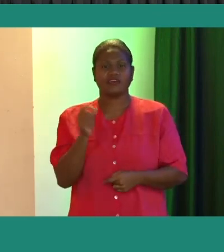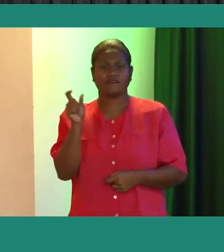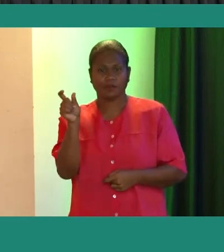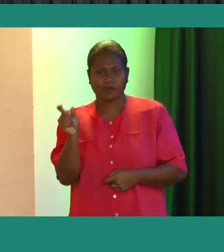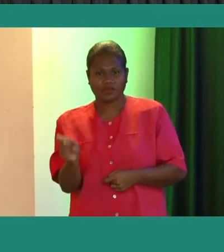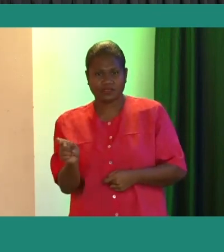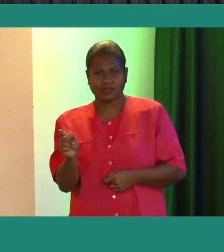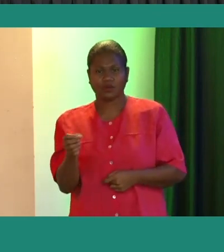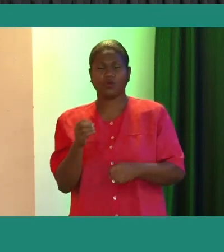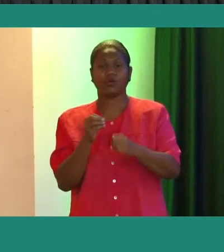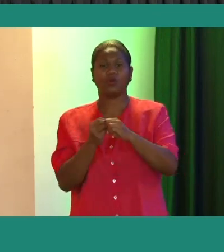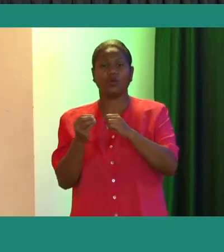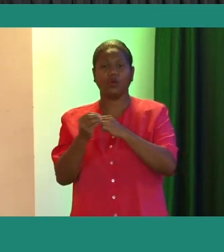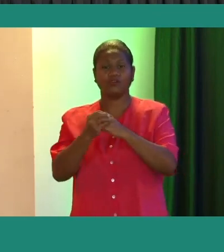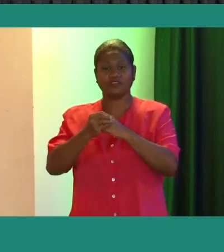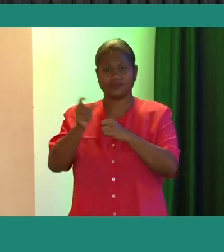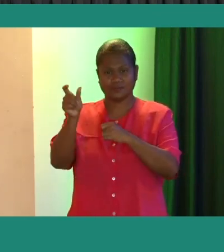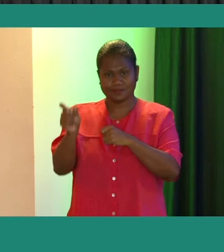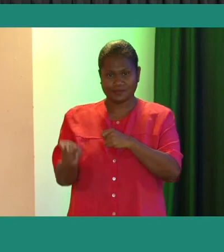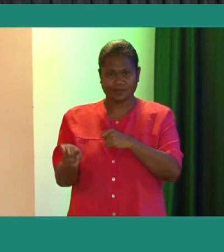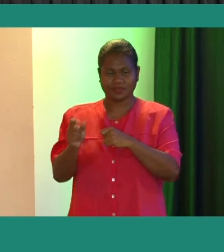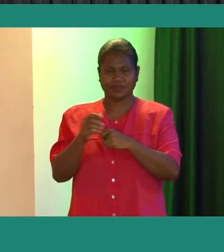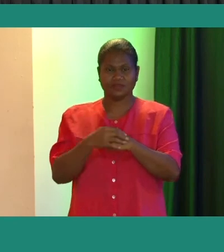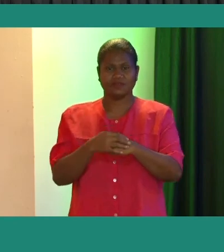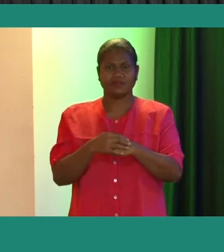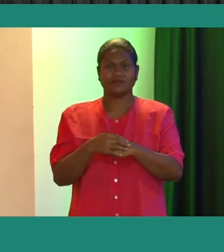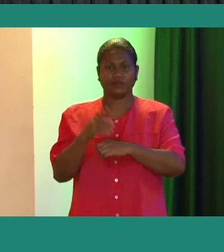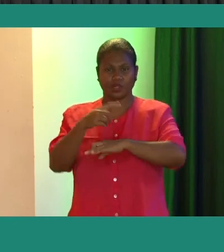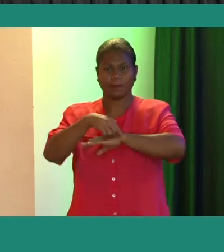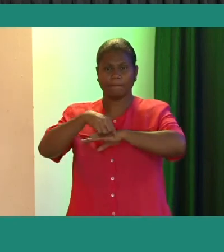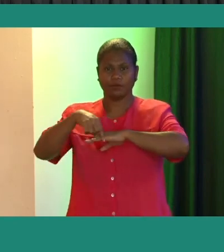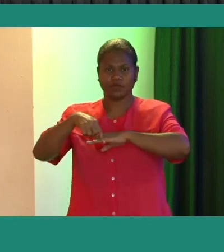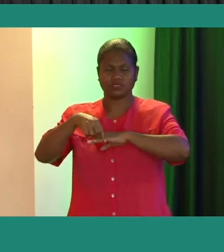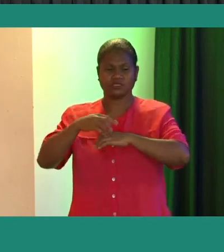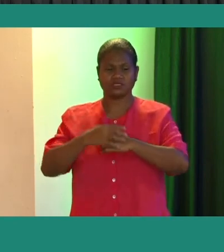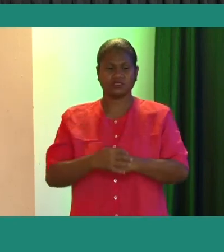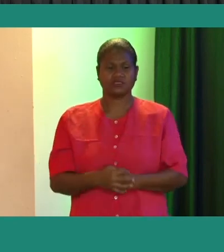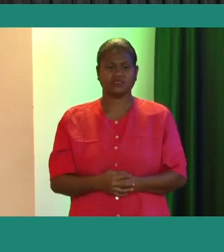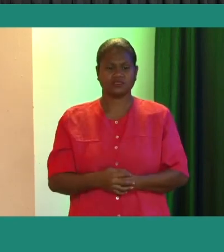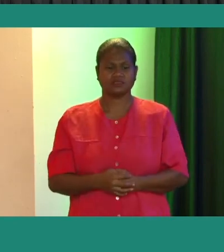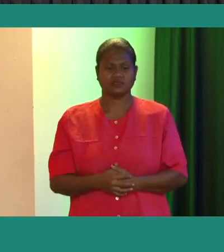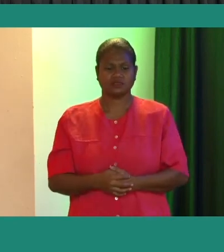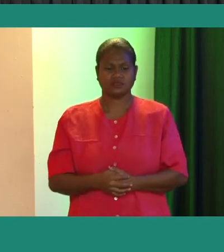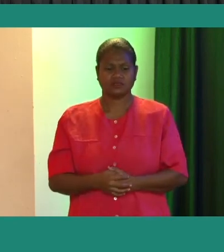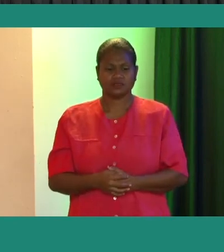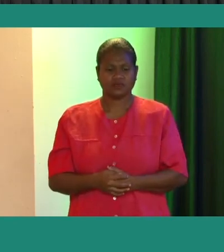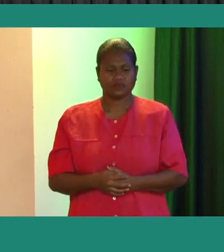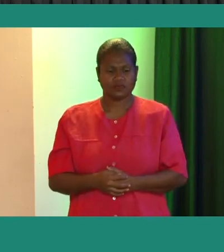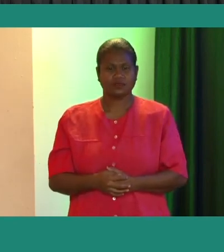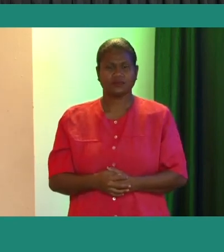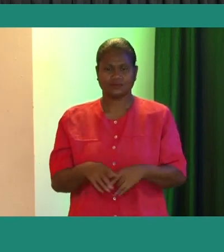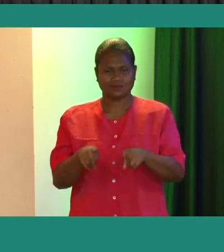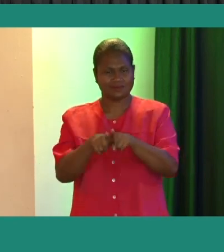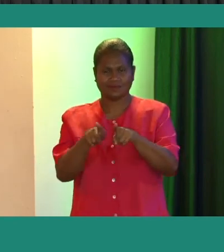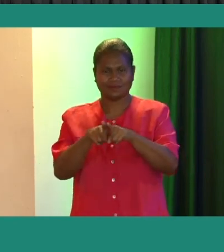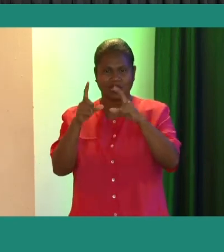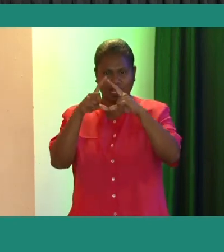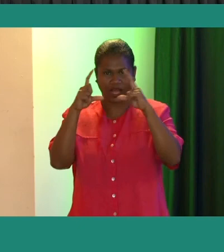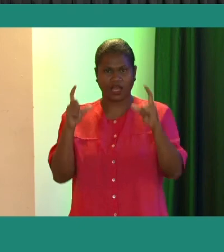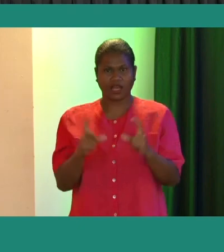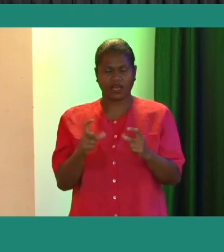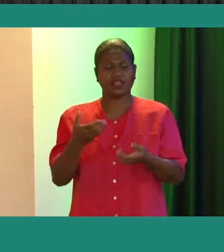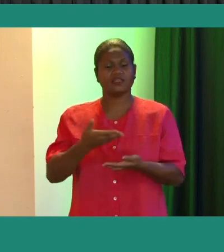so that wherever the opportunity to support programs like the current services that are there,